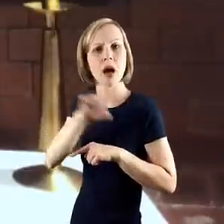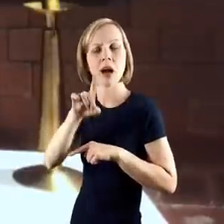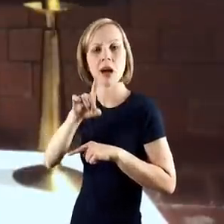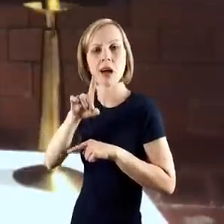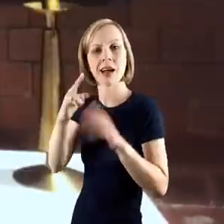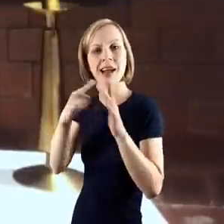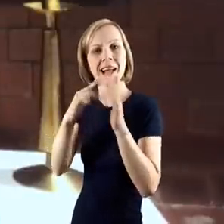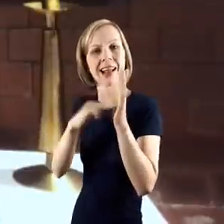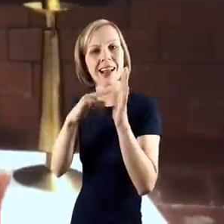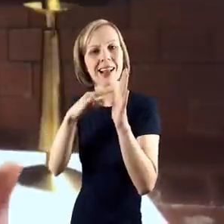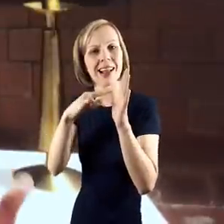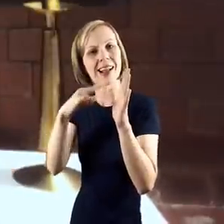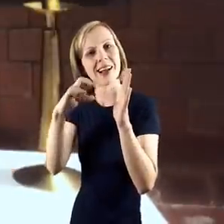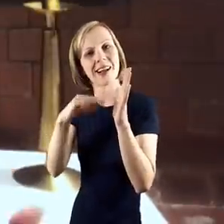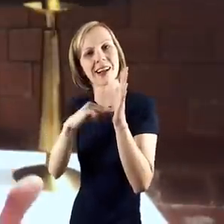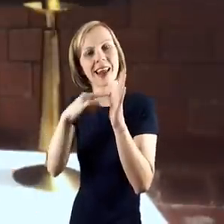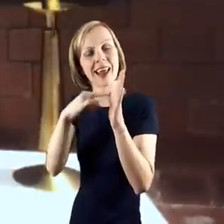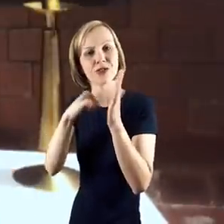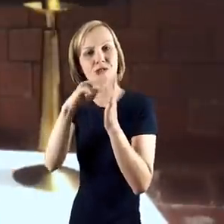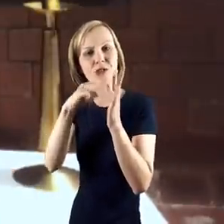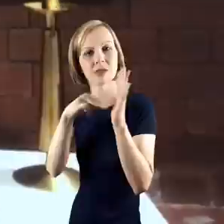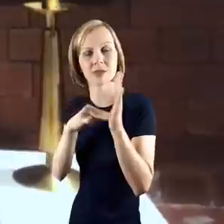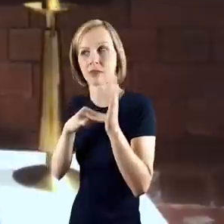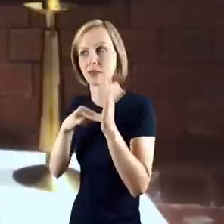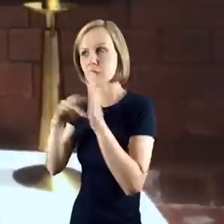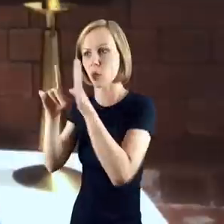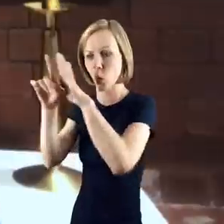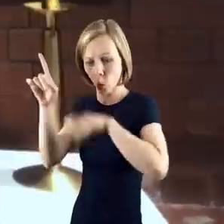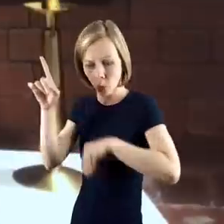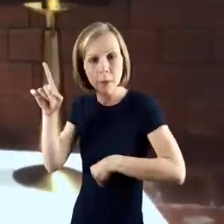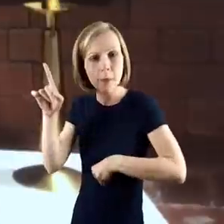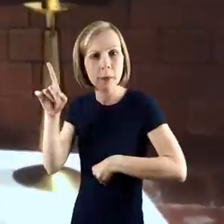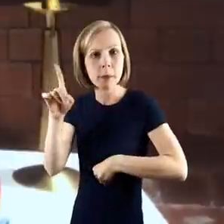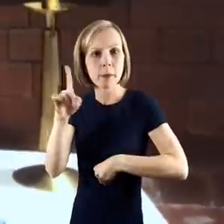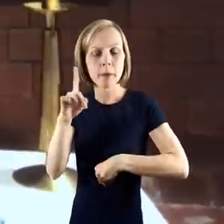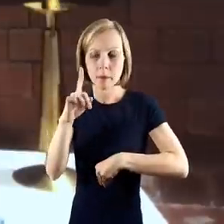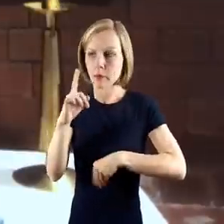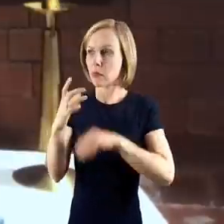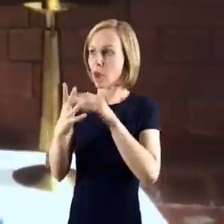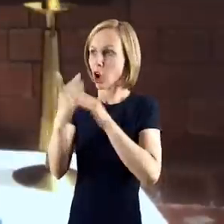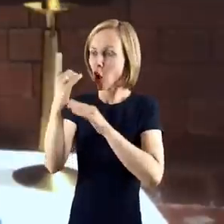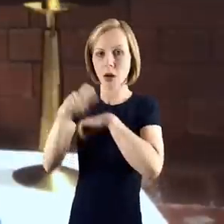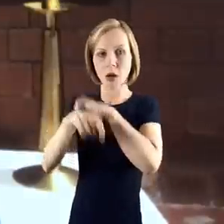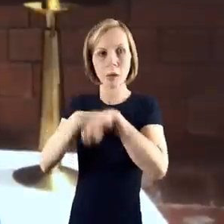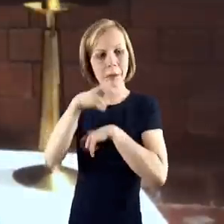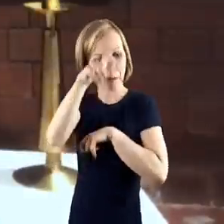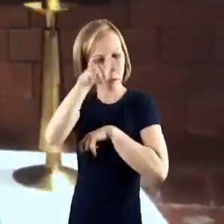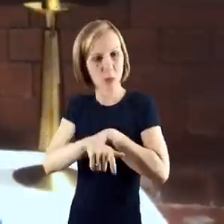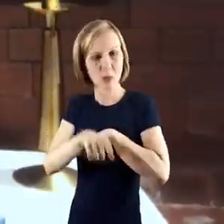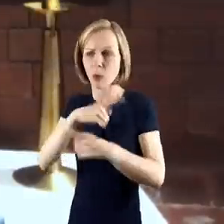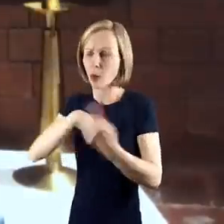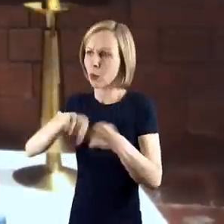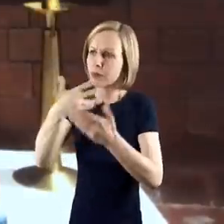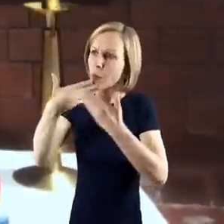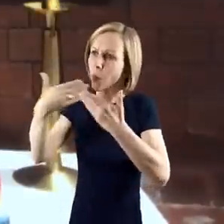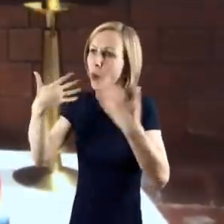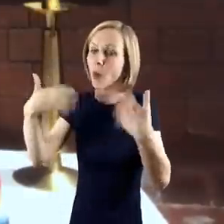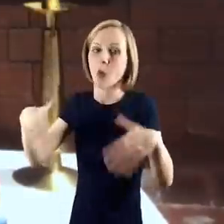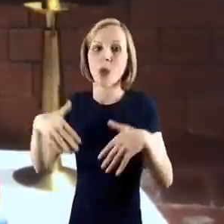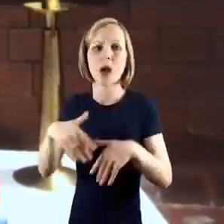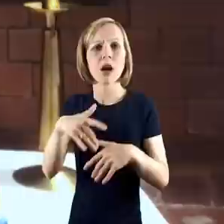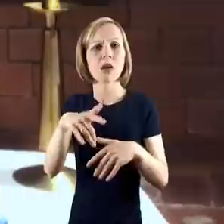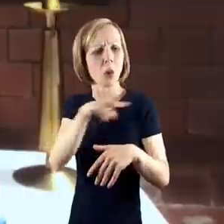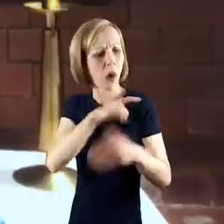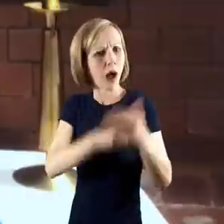Incarnation, God dwelling with us as a human being. And that's only possible